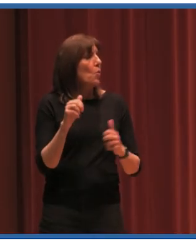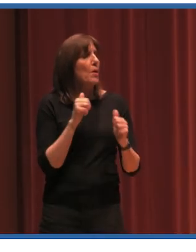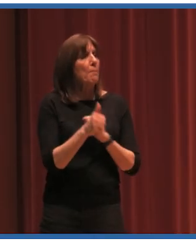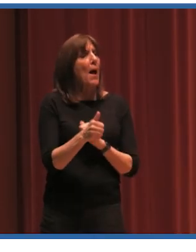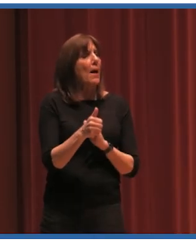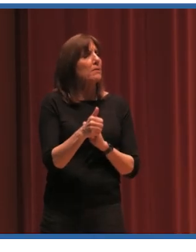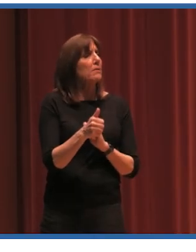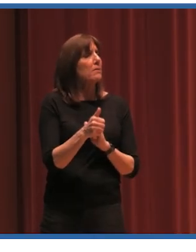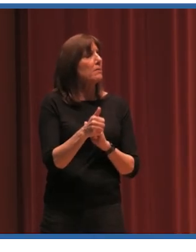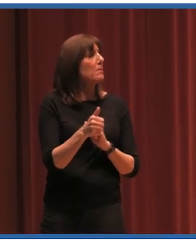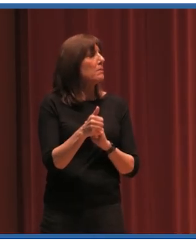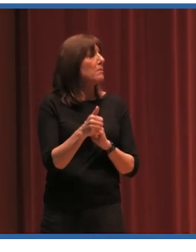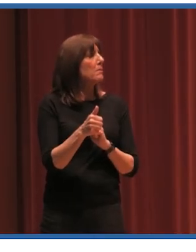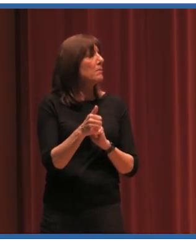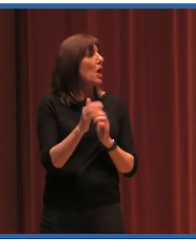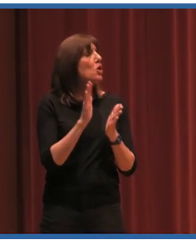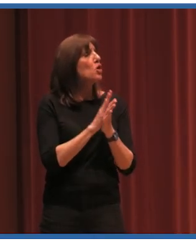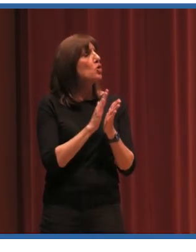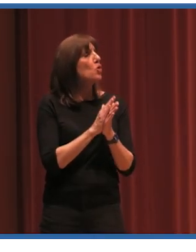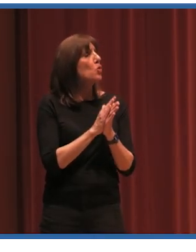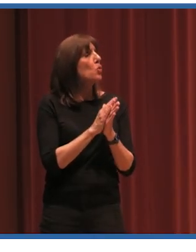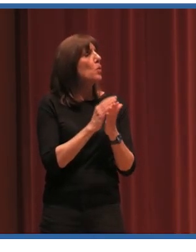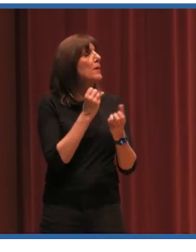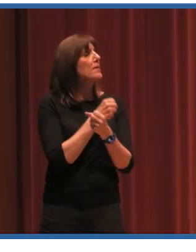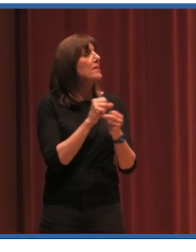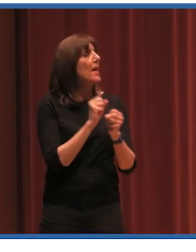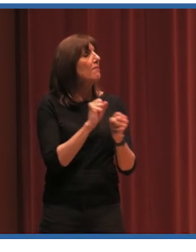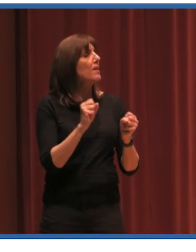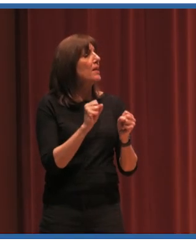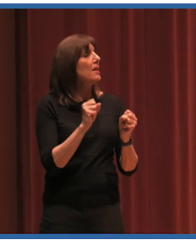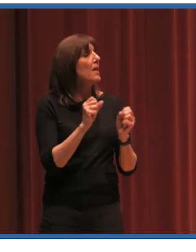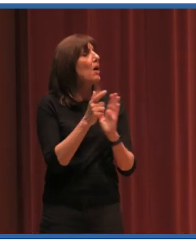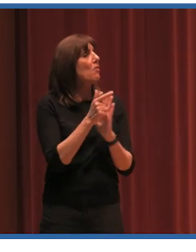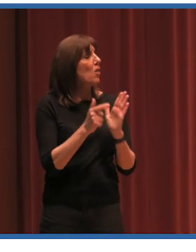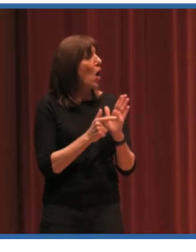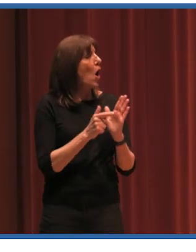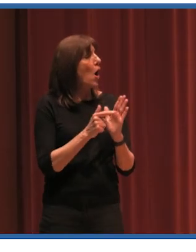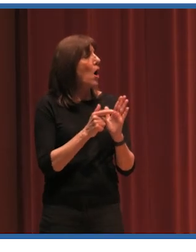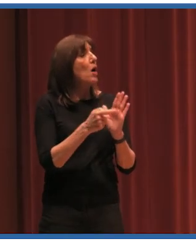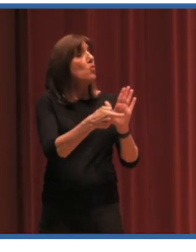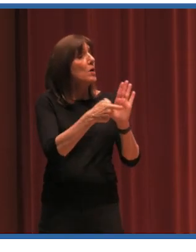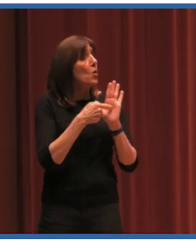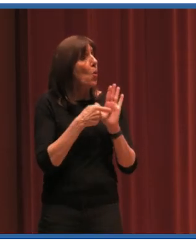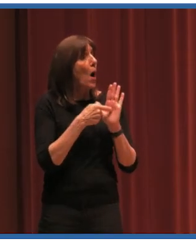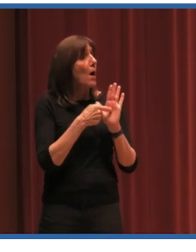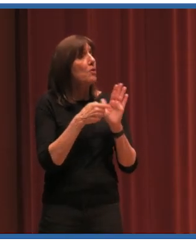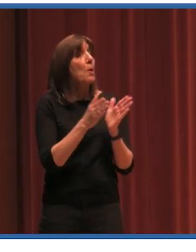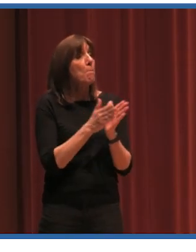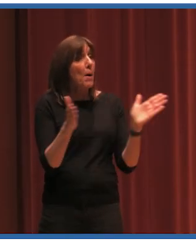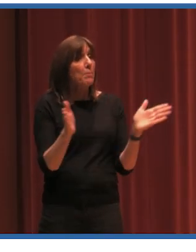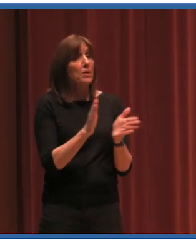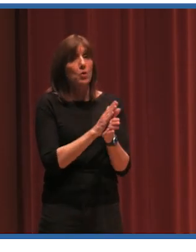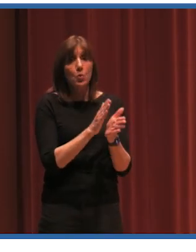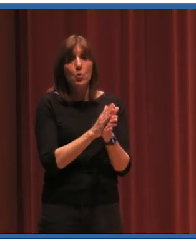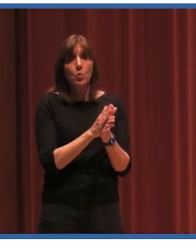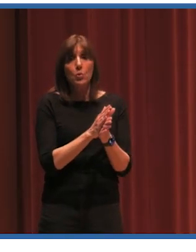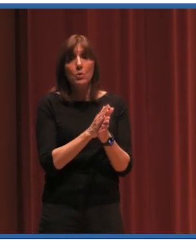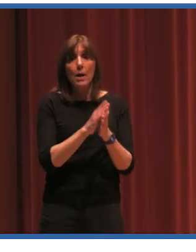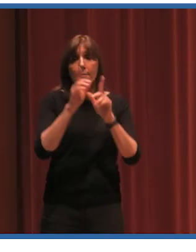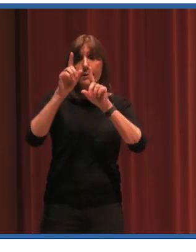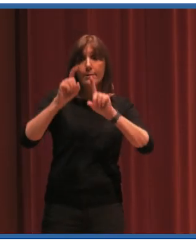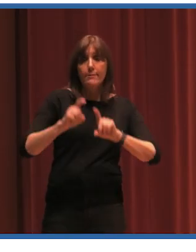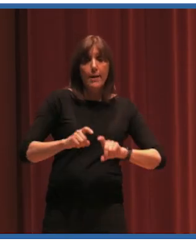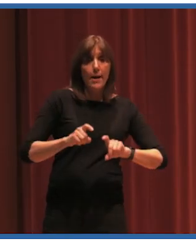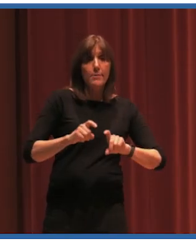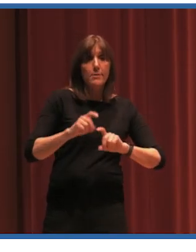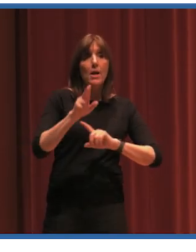Orcutt School Safety Radon Bill, and it was to require public schools to test and